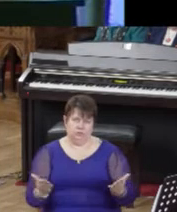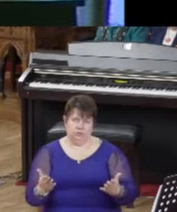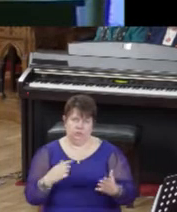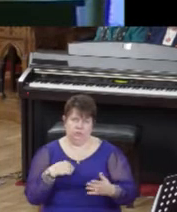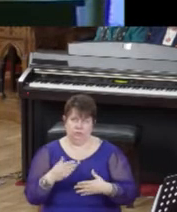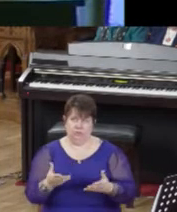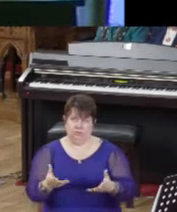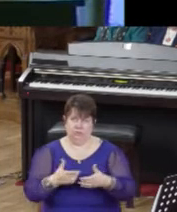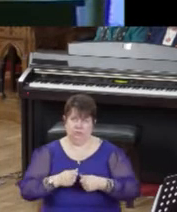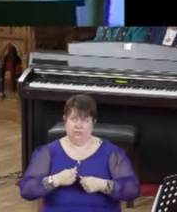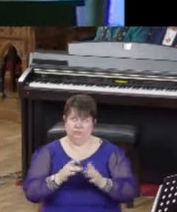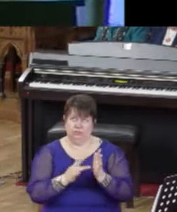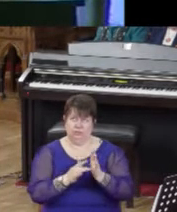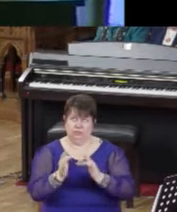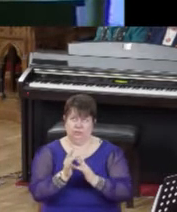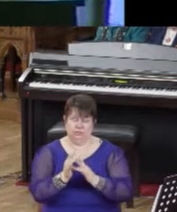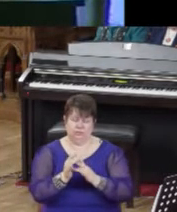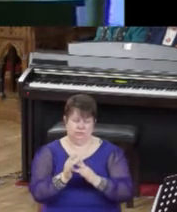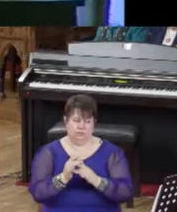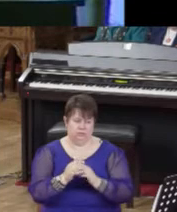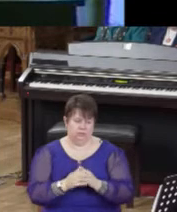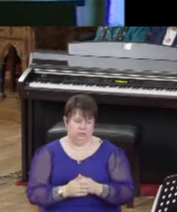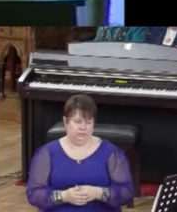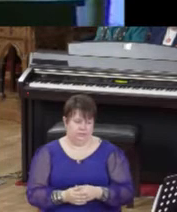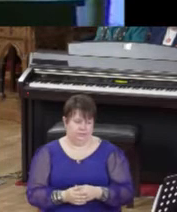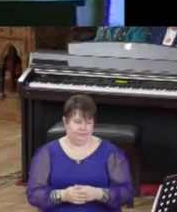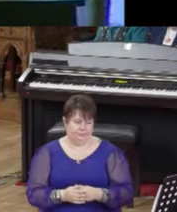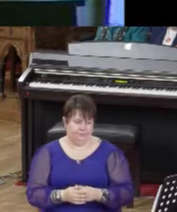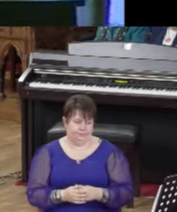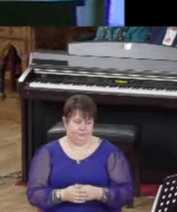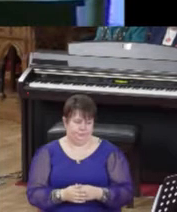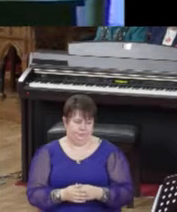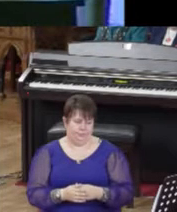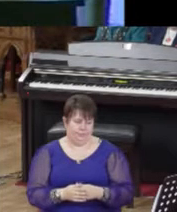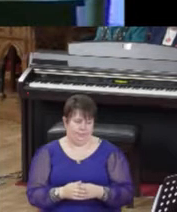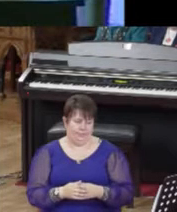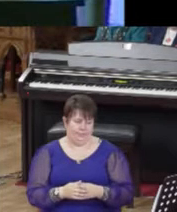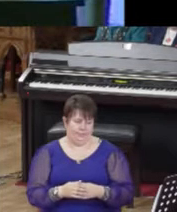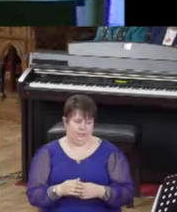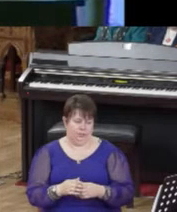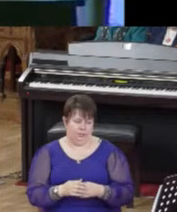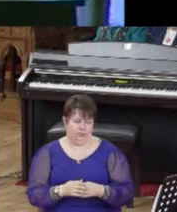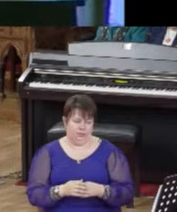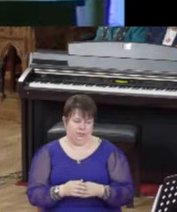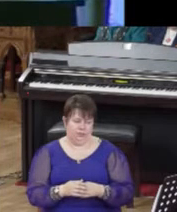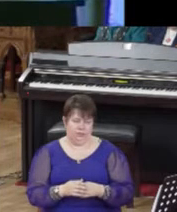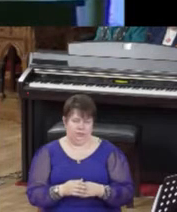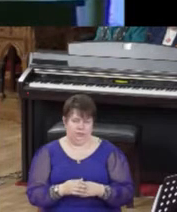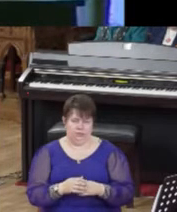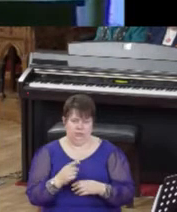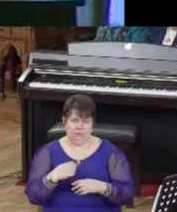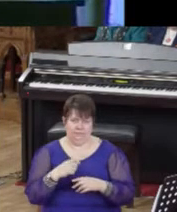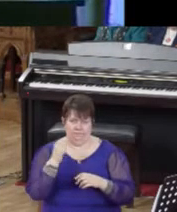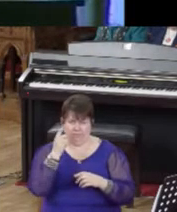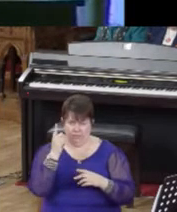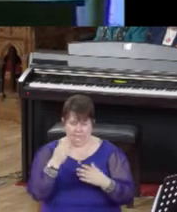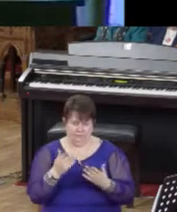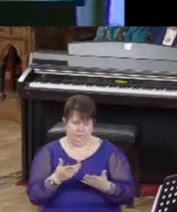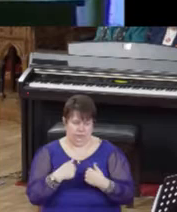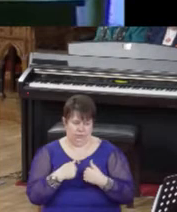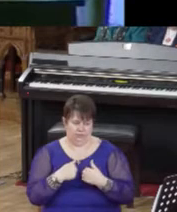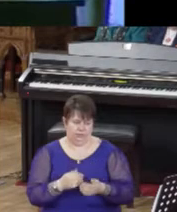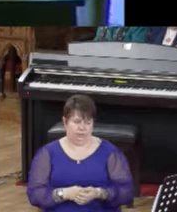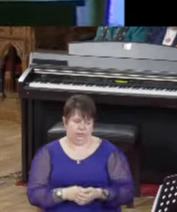Today we receive Christ's blessings of mercy and of grace, as well as His pardon and His